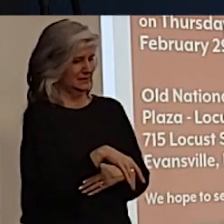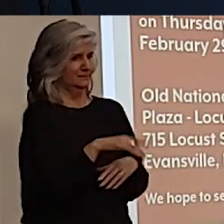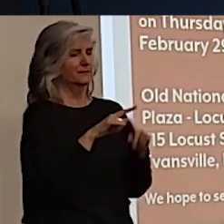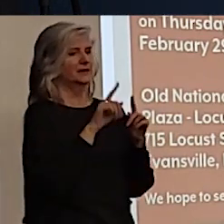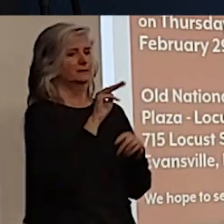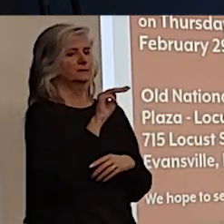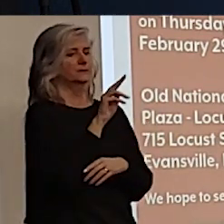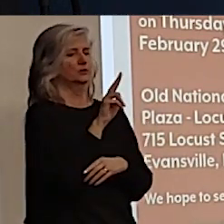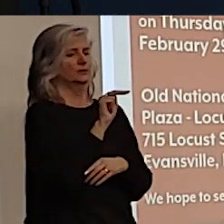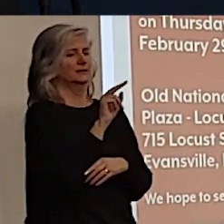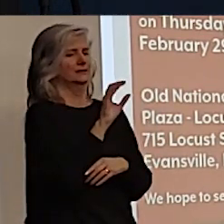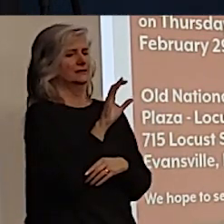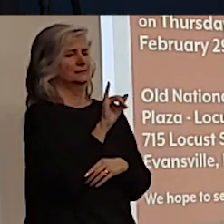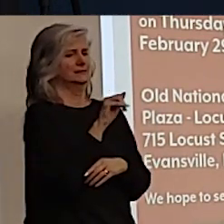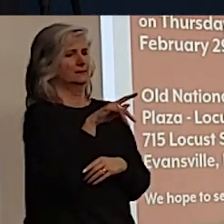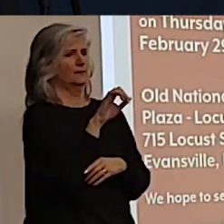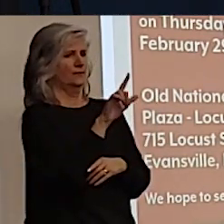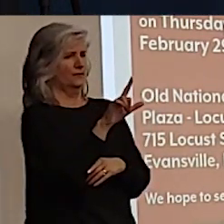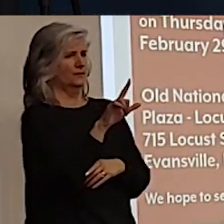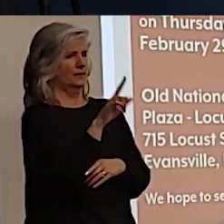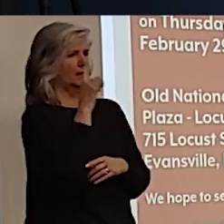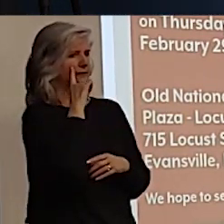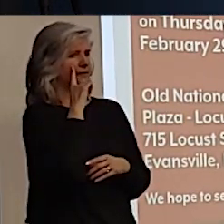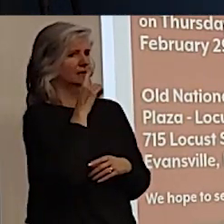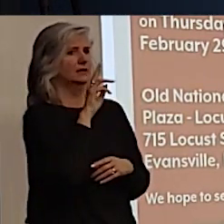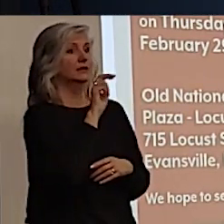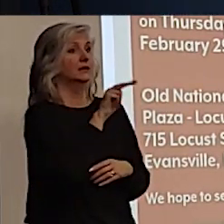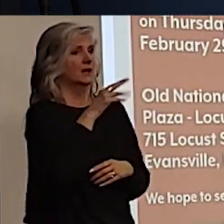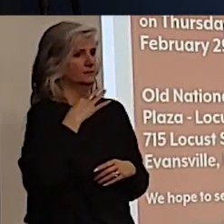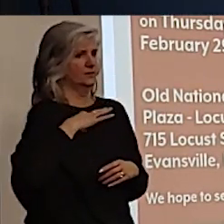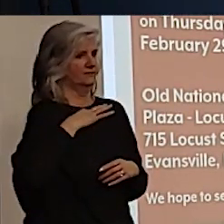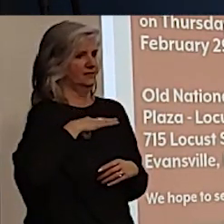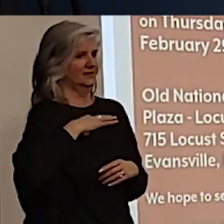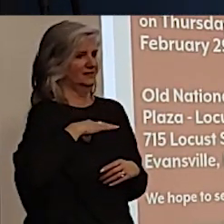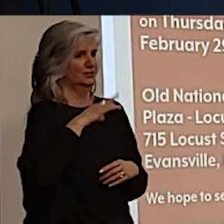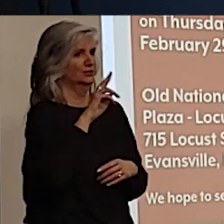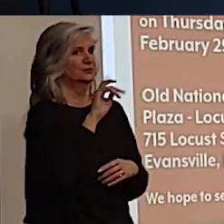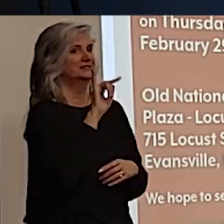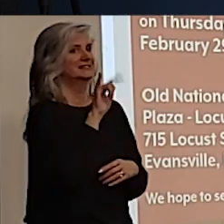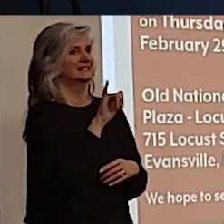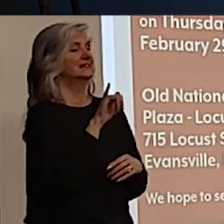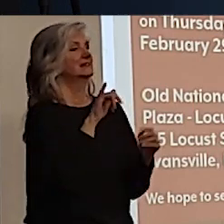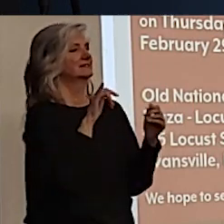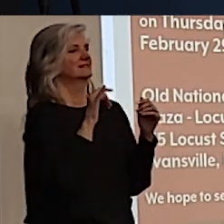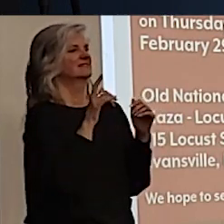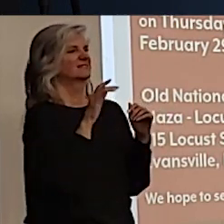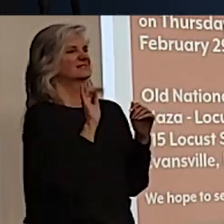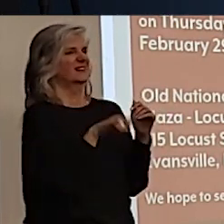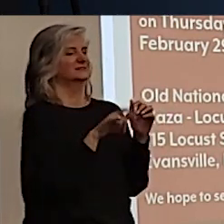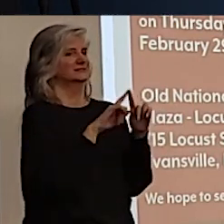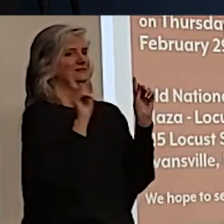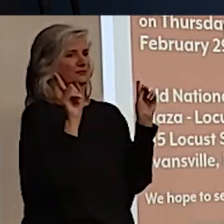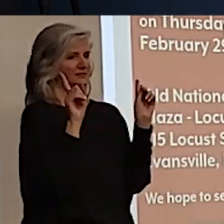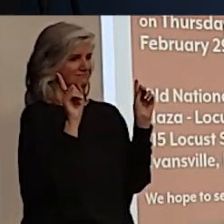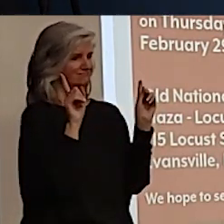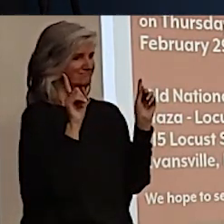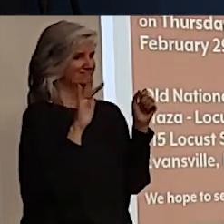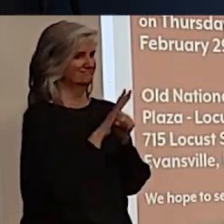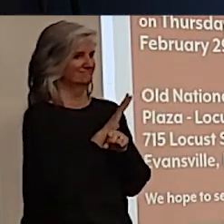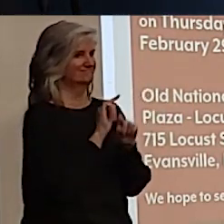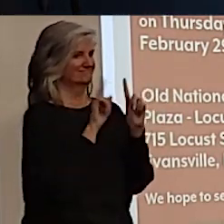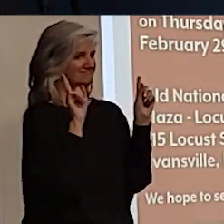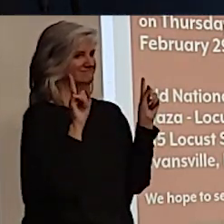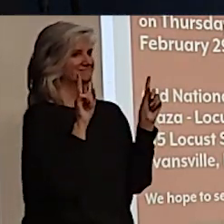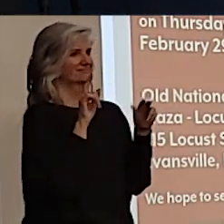utility, a municipal nonprofit utility, which differs entirely